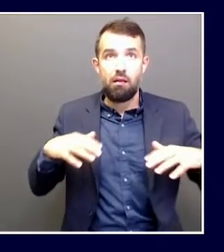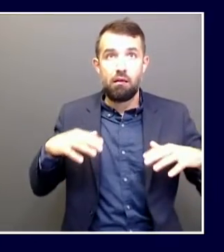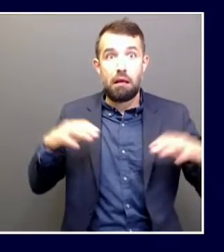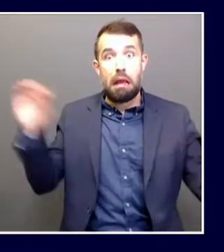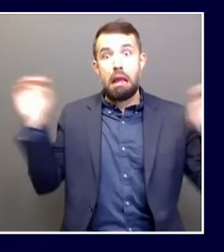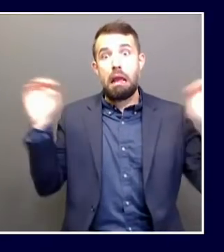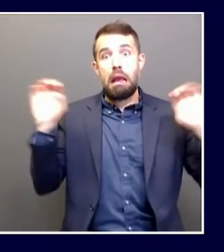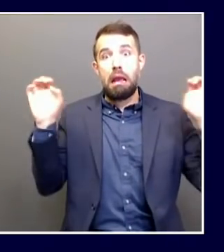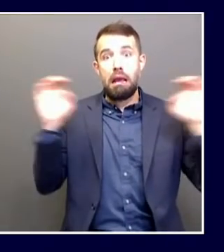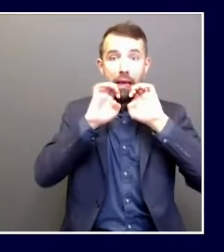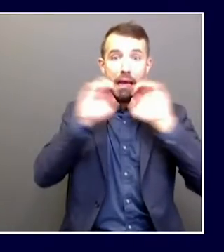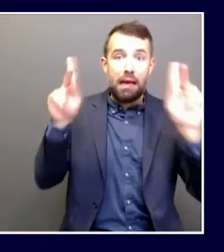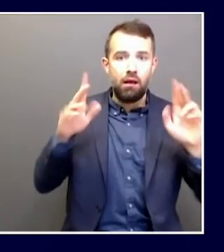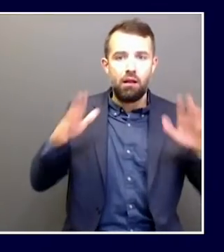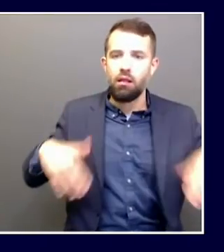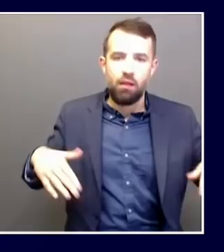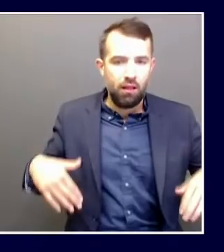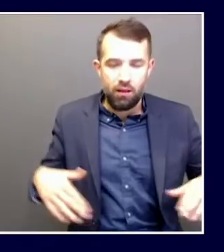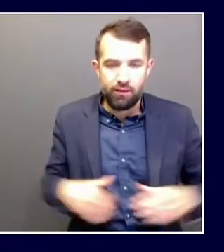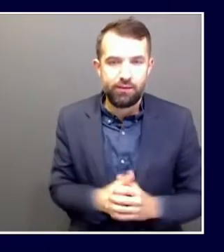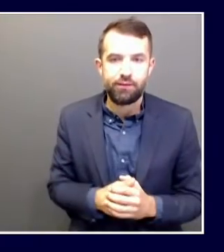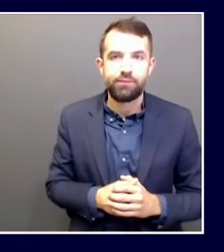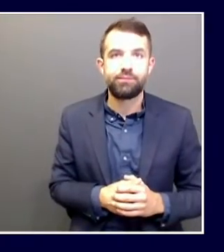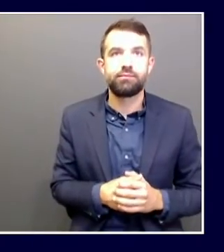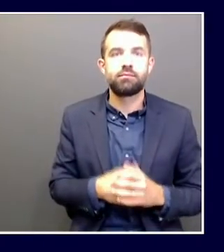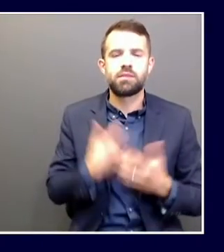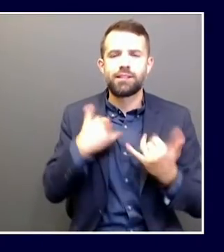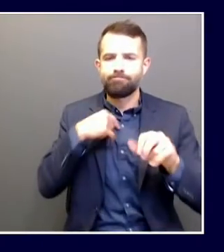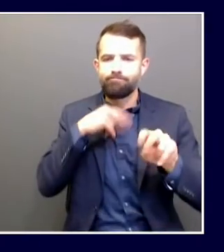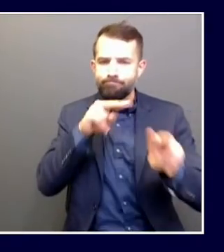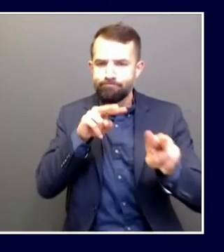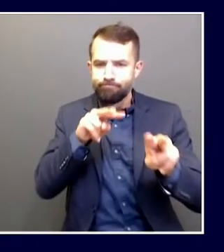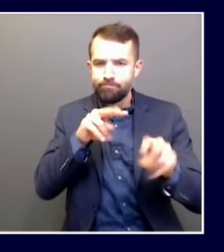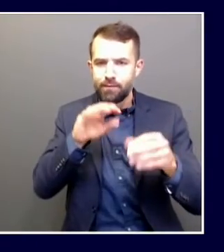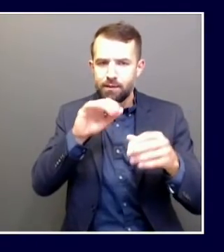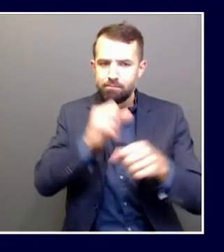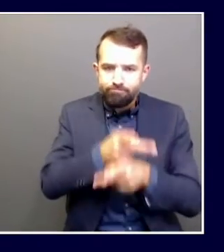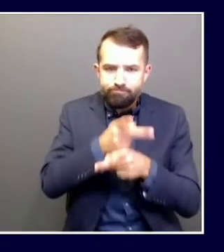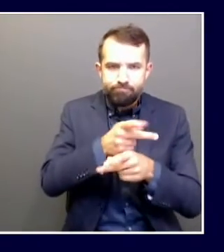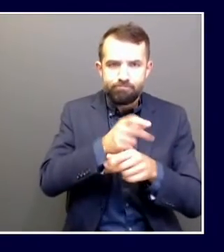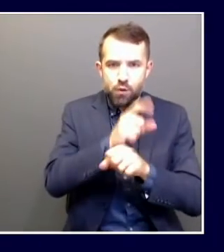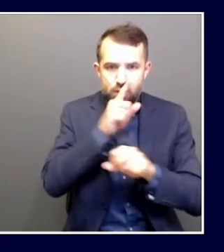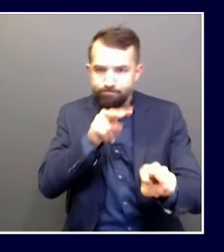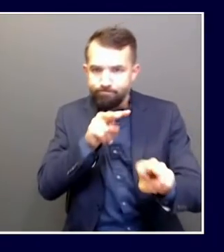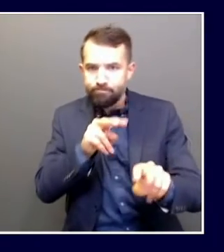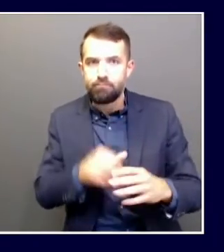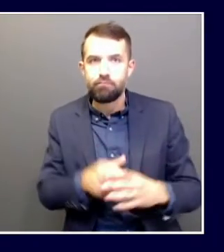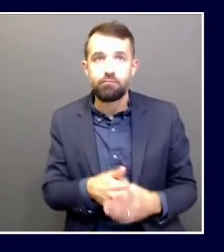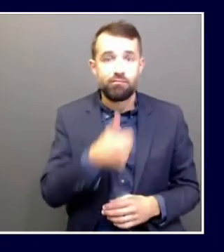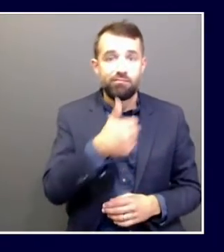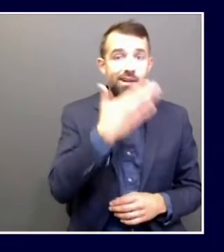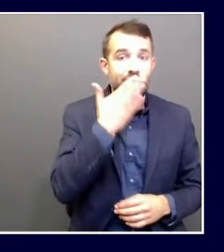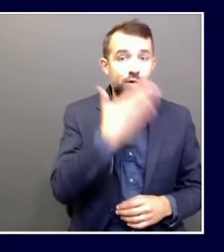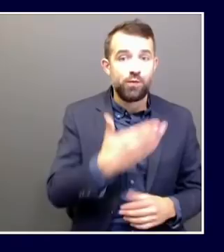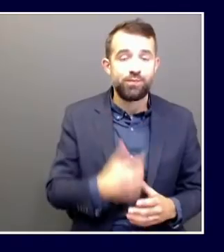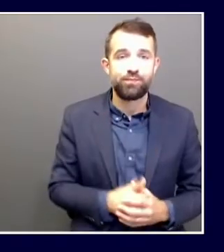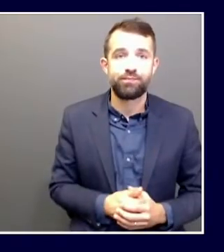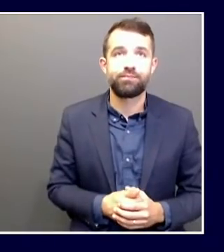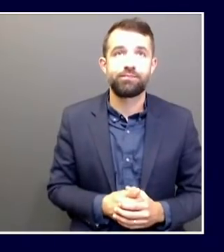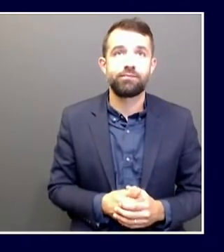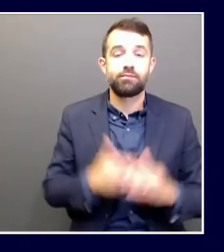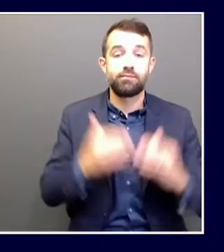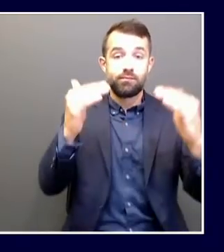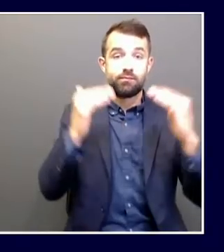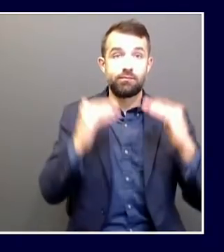Okay, terrific. Thank you very much. Yep. Thanks, Patrick. Let me go to Brian Sullivan